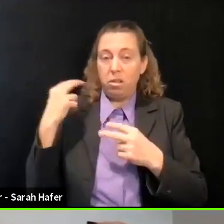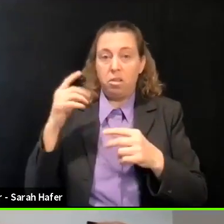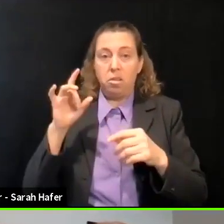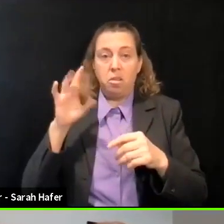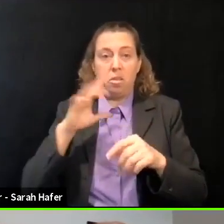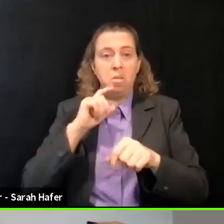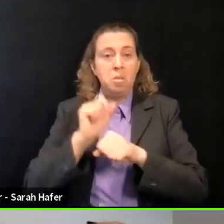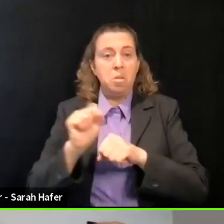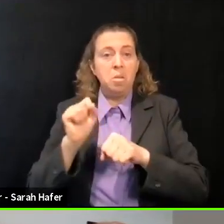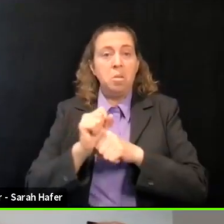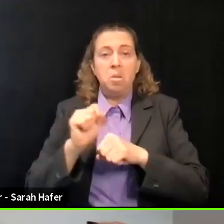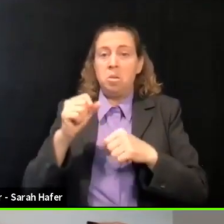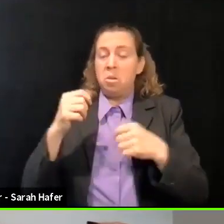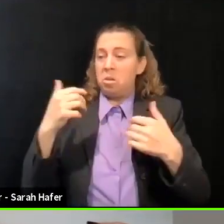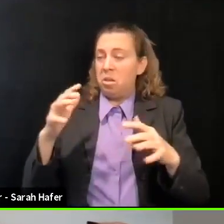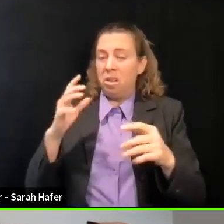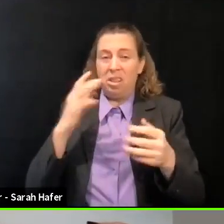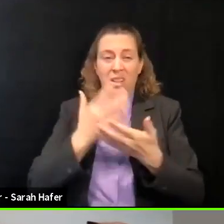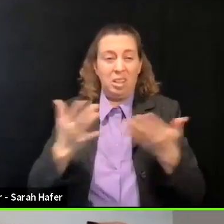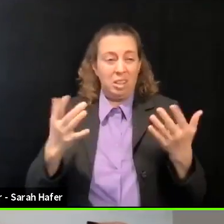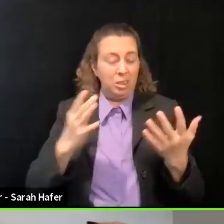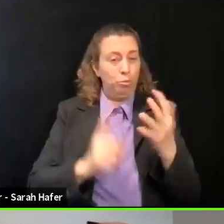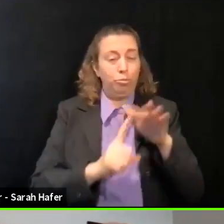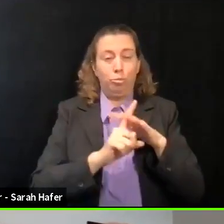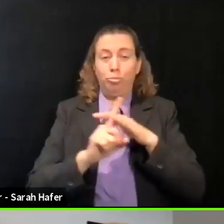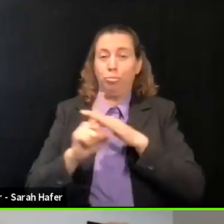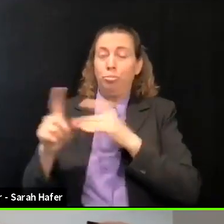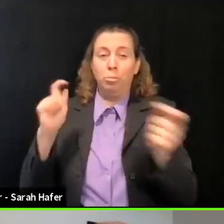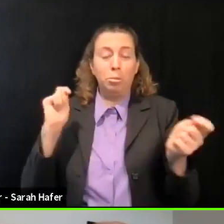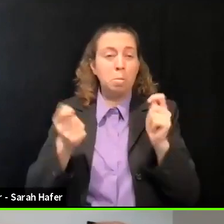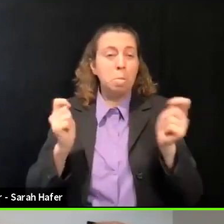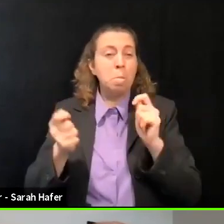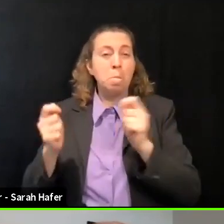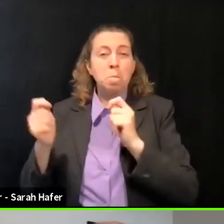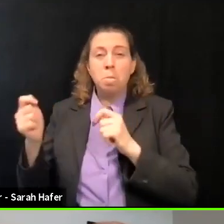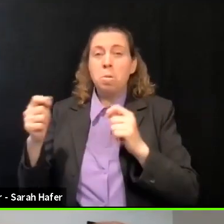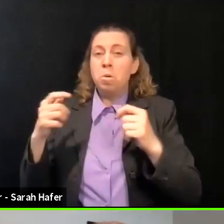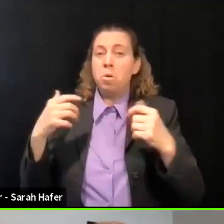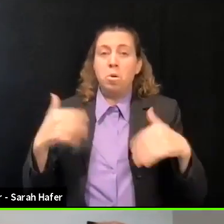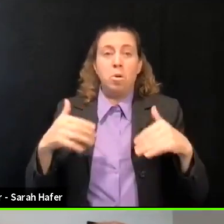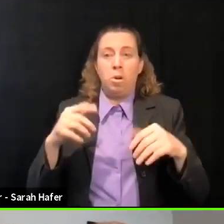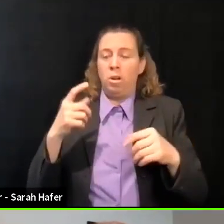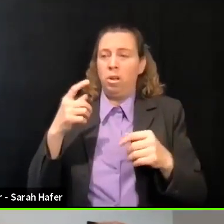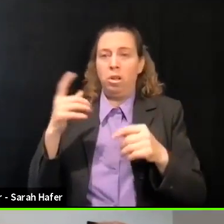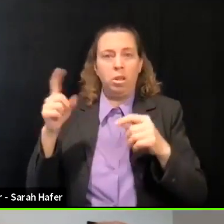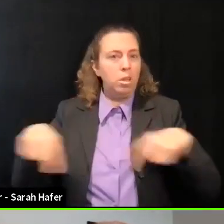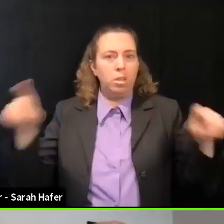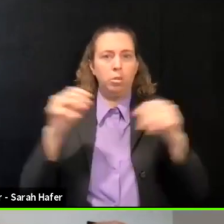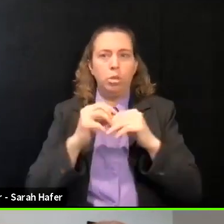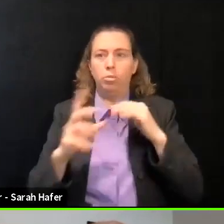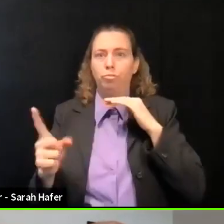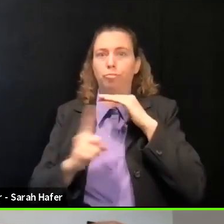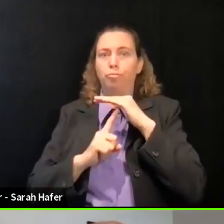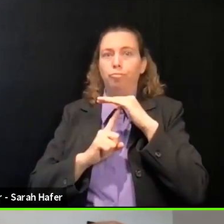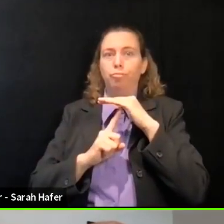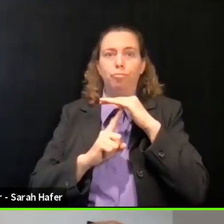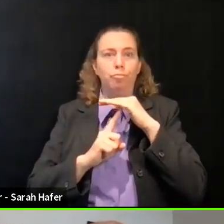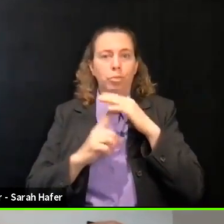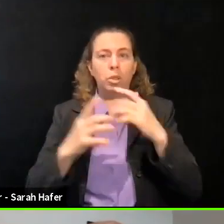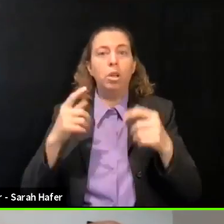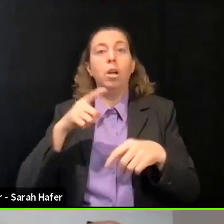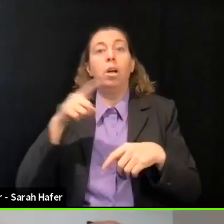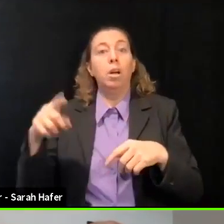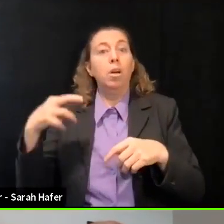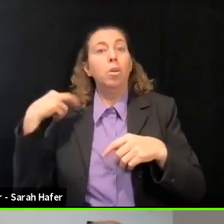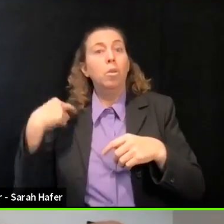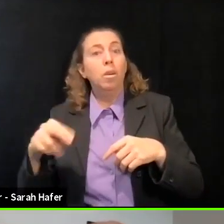more isolated. And for many, we find that those of a religious orientation may have real questions about the intention